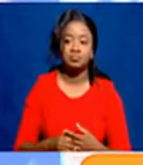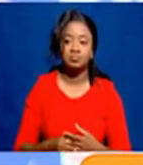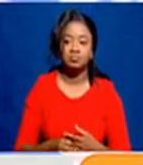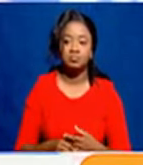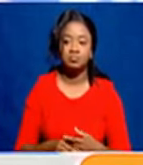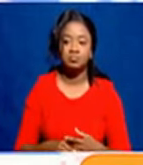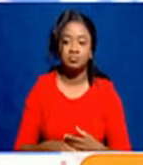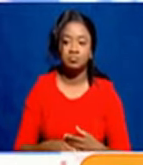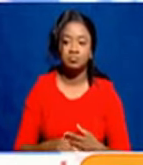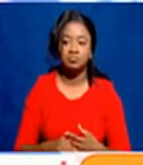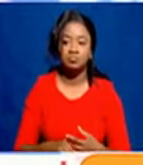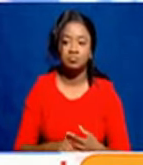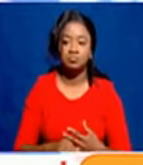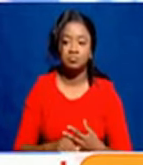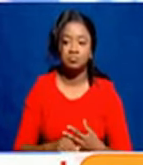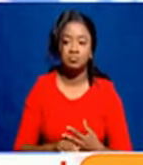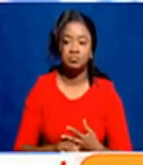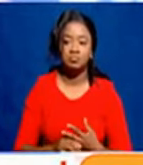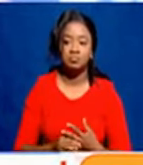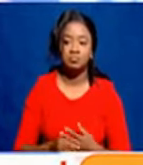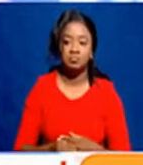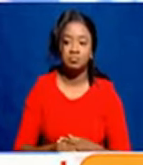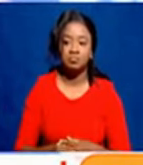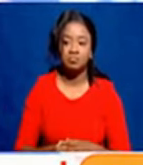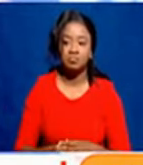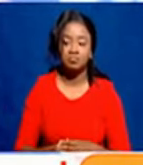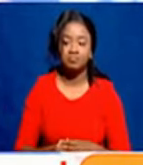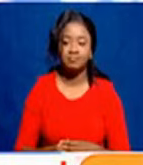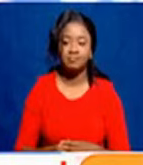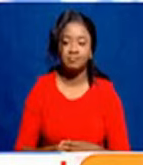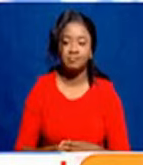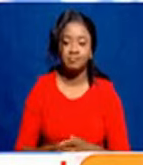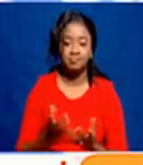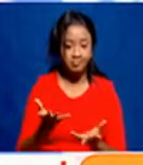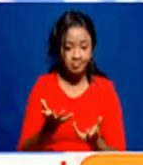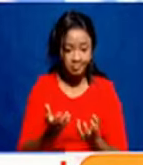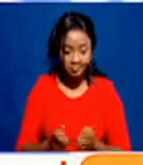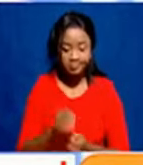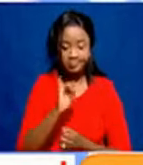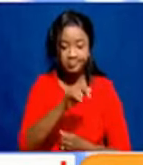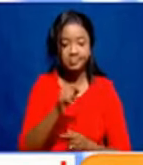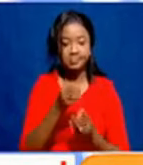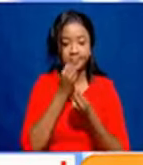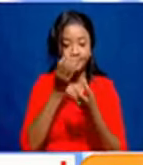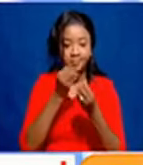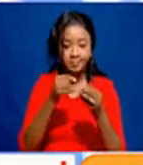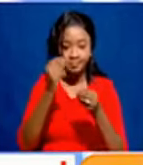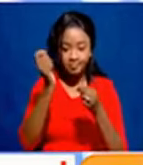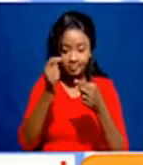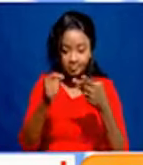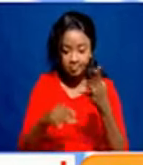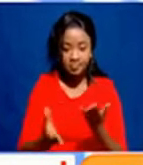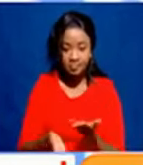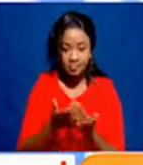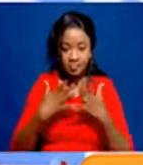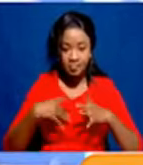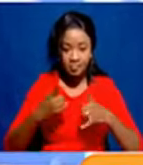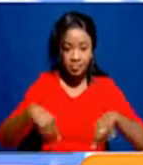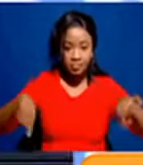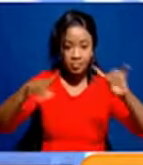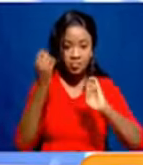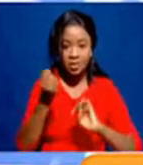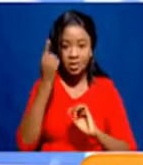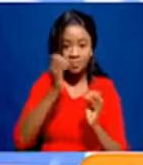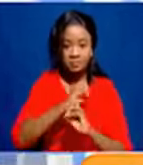or information in various languages. There's the need to actually break down the terminologies for understanding of the local people. And there's the need